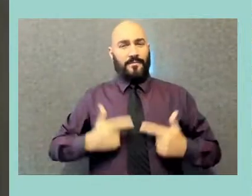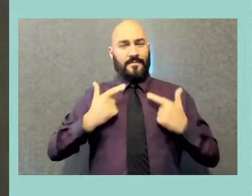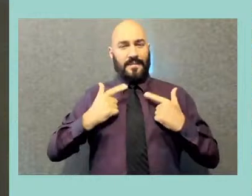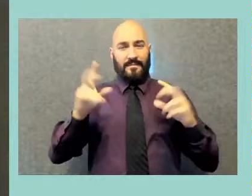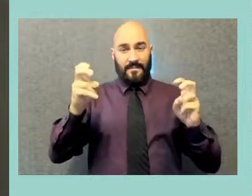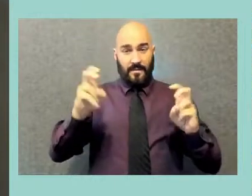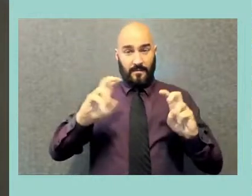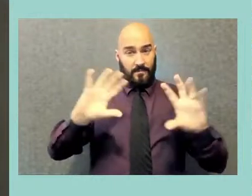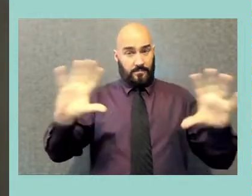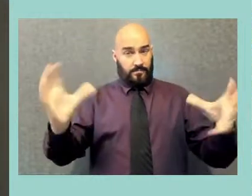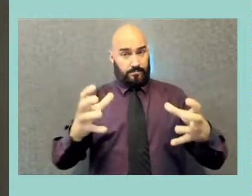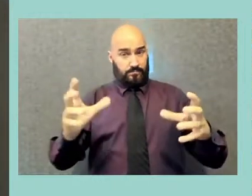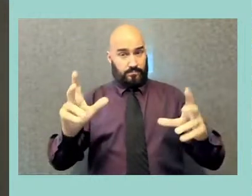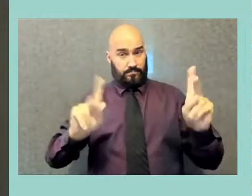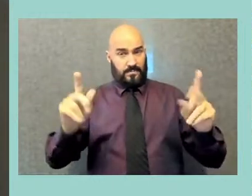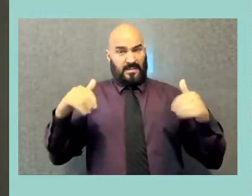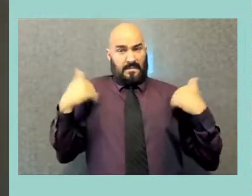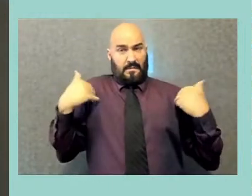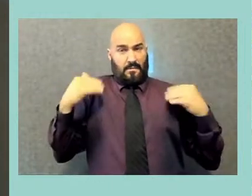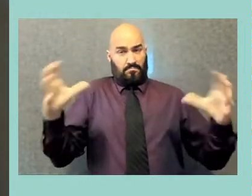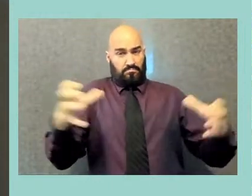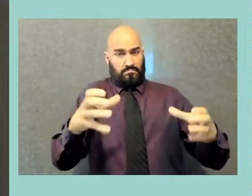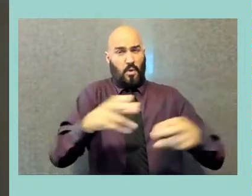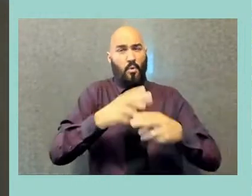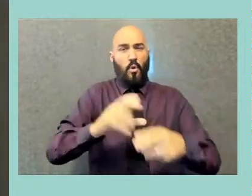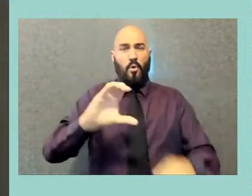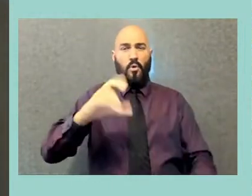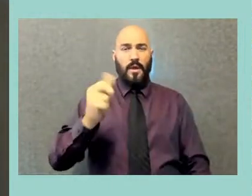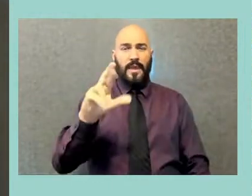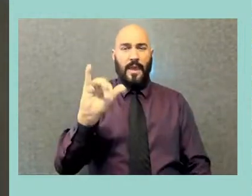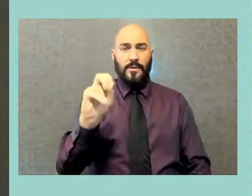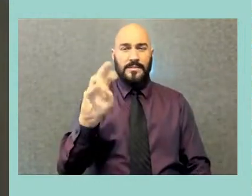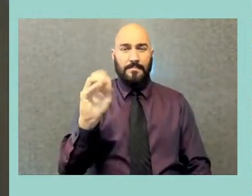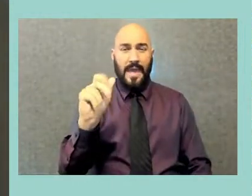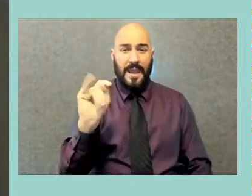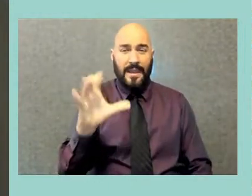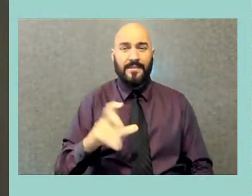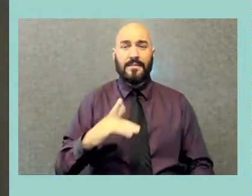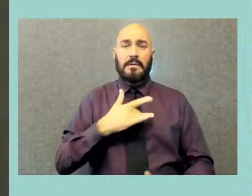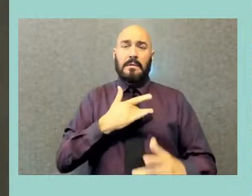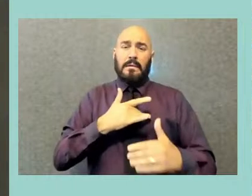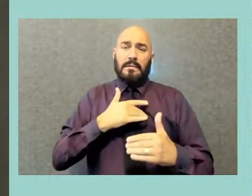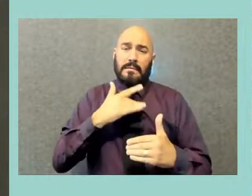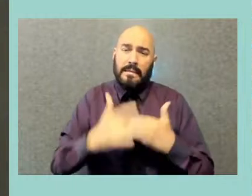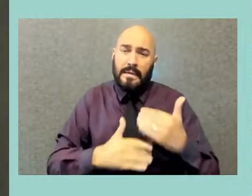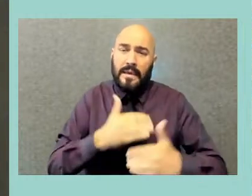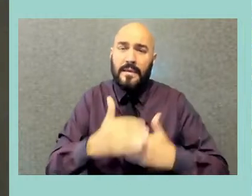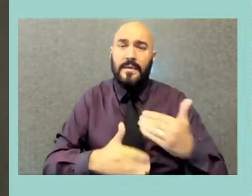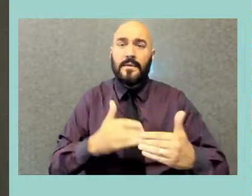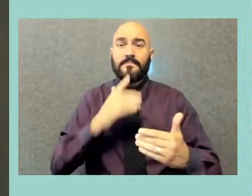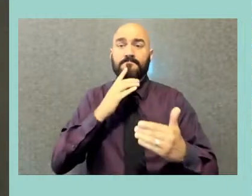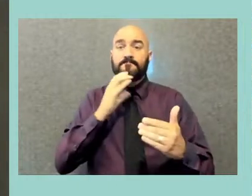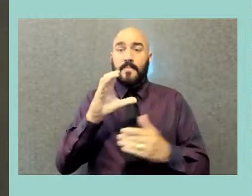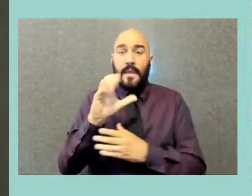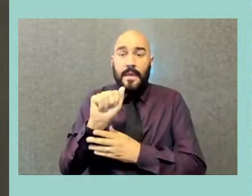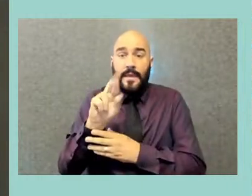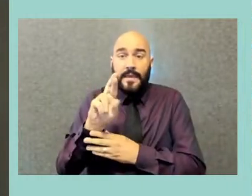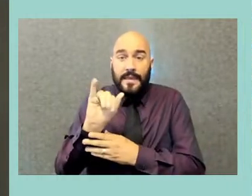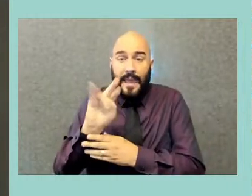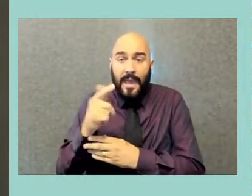charismatic, intelligent, kind Unitarian Universalists, and we could not be happier to share a faith with